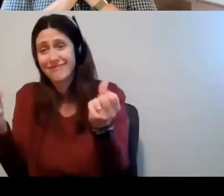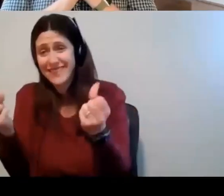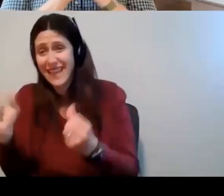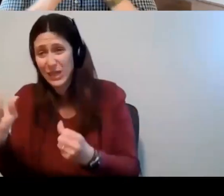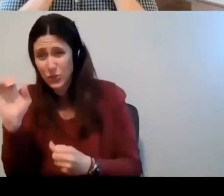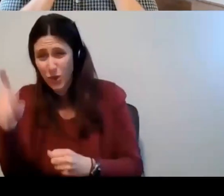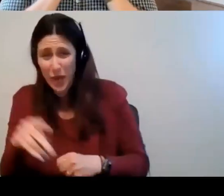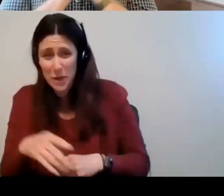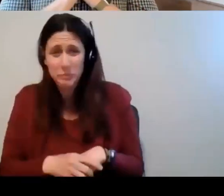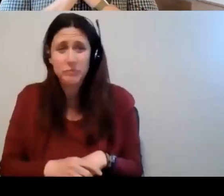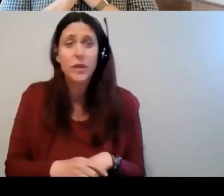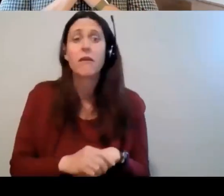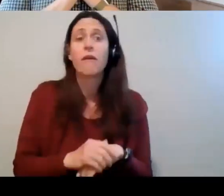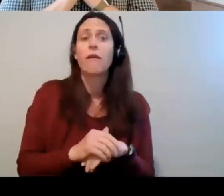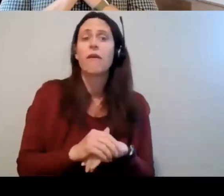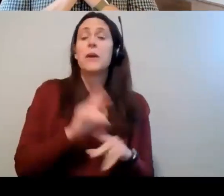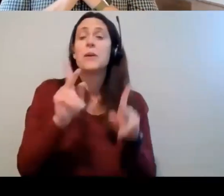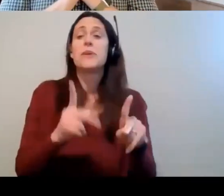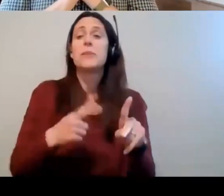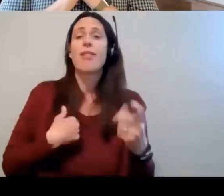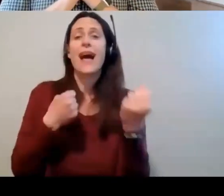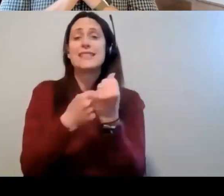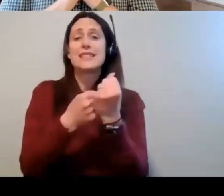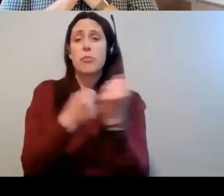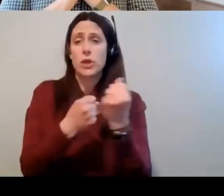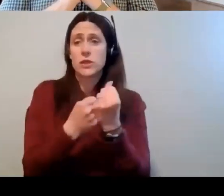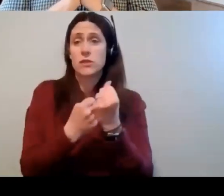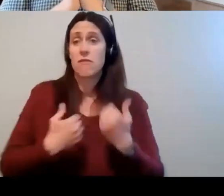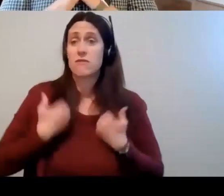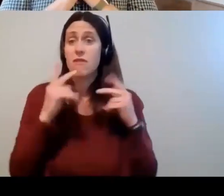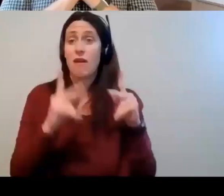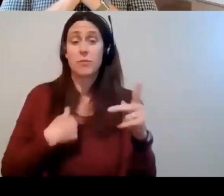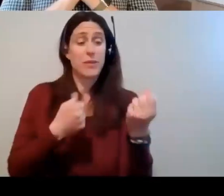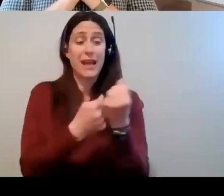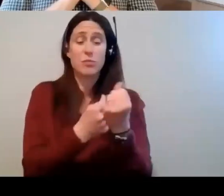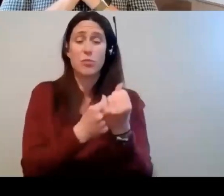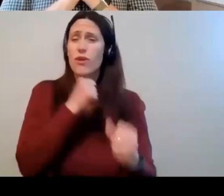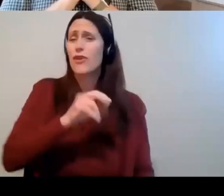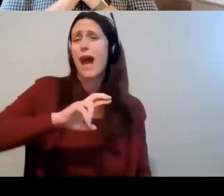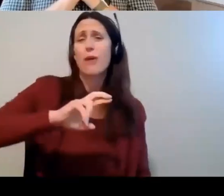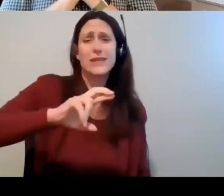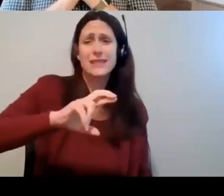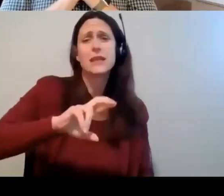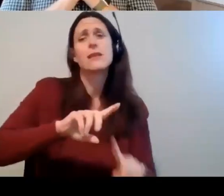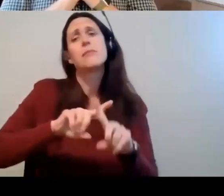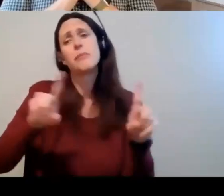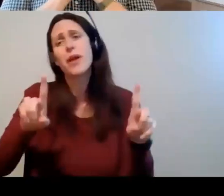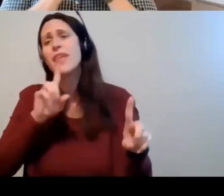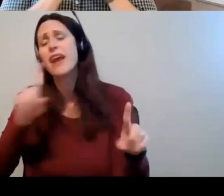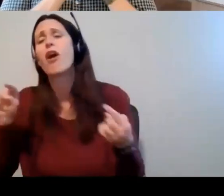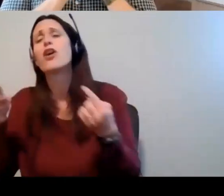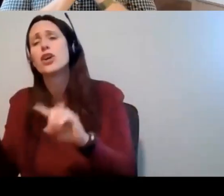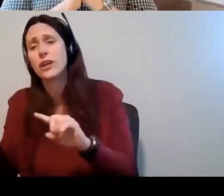out loud. The people that I support, or the young people that I support, are not resisting, they're hurting. Go ahead, you can say